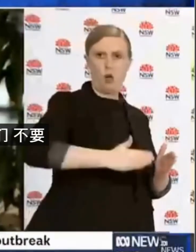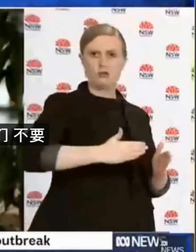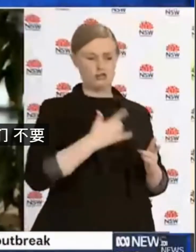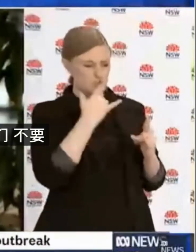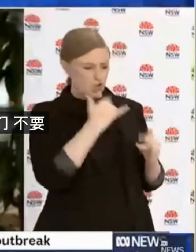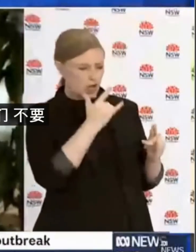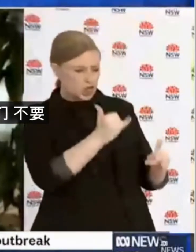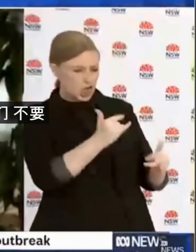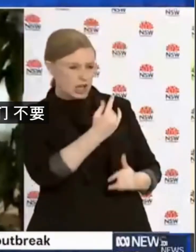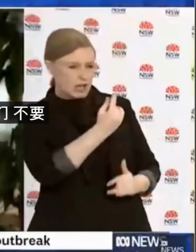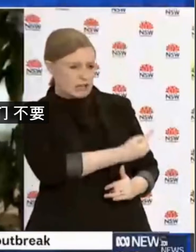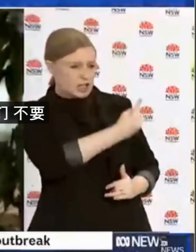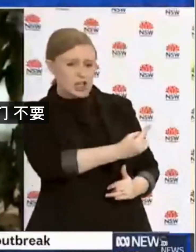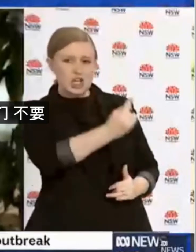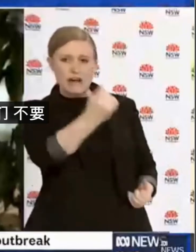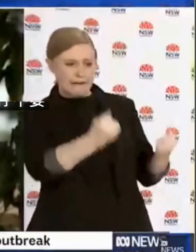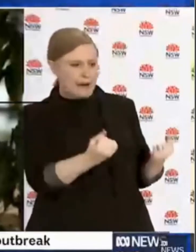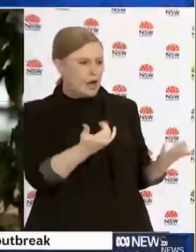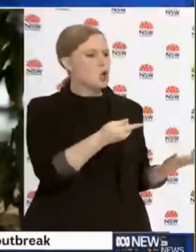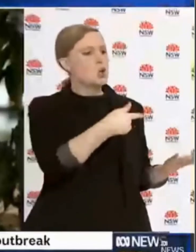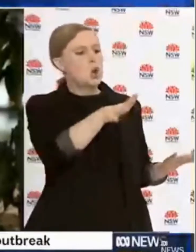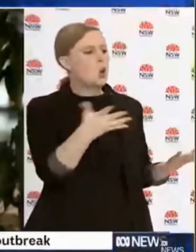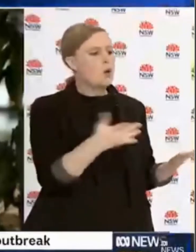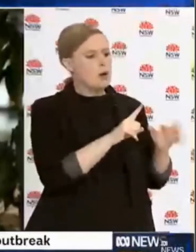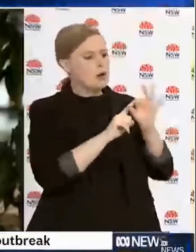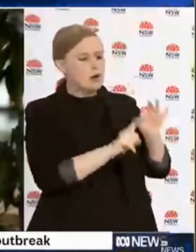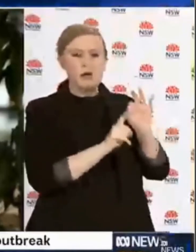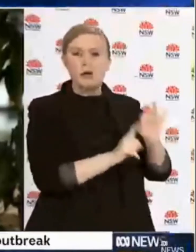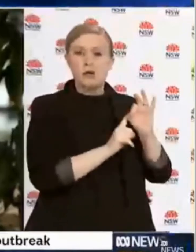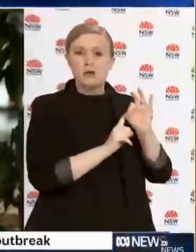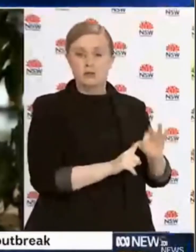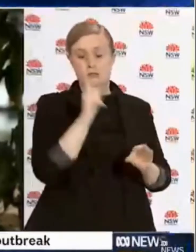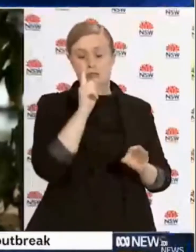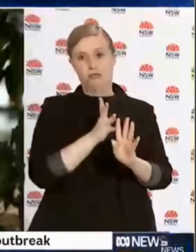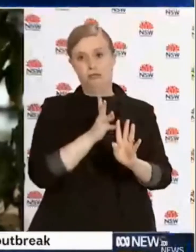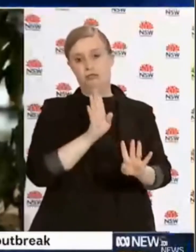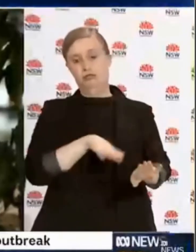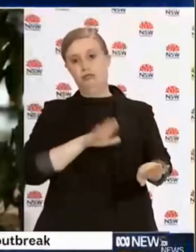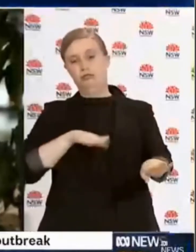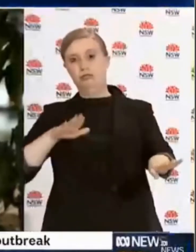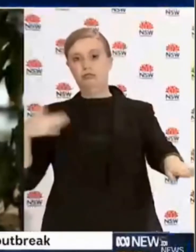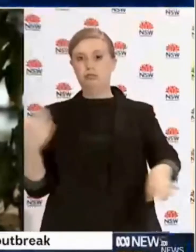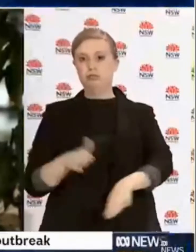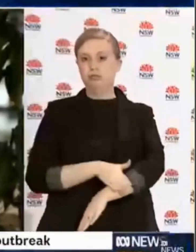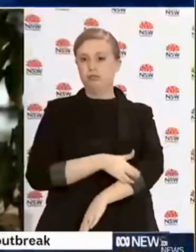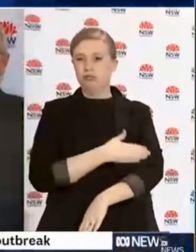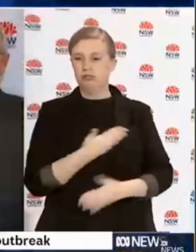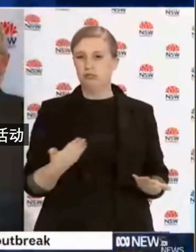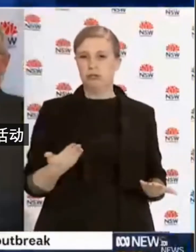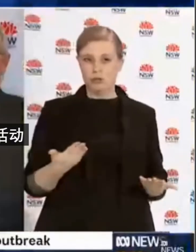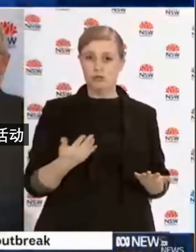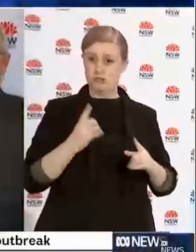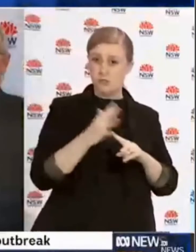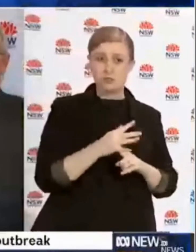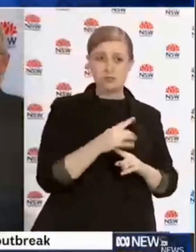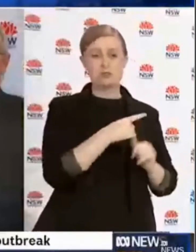don't apologise for today's operation. We've made it very, very clear that people should not go into the city and engage in activity like we saw last